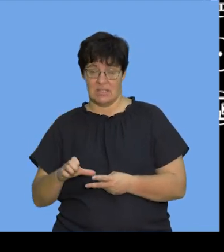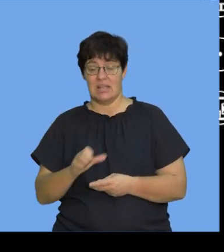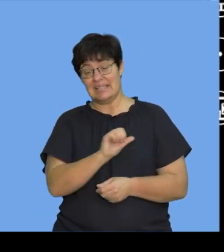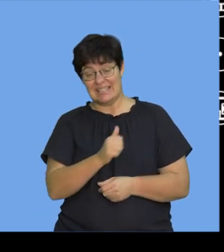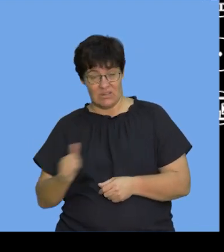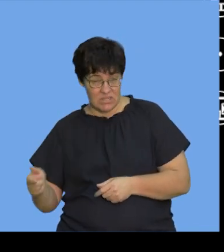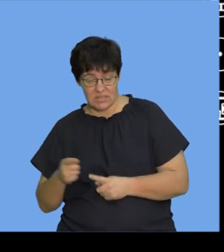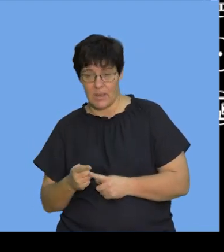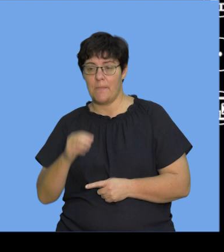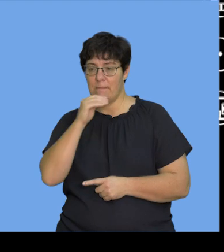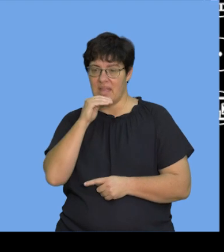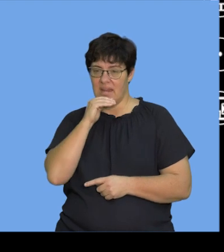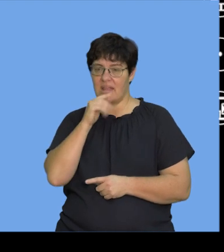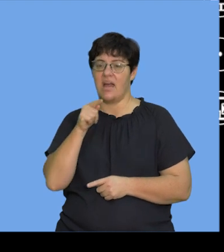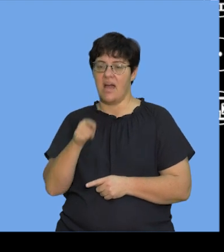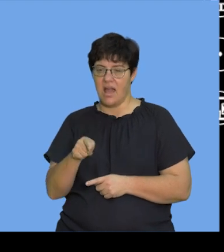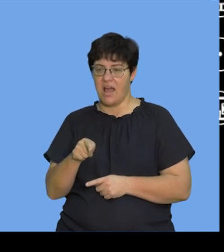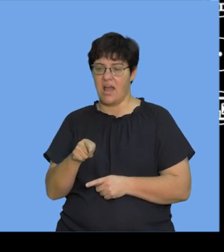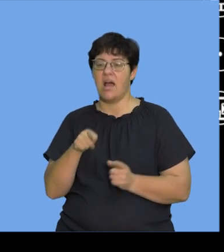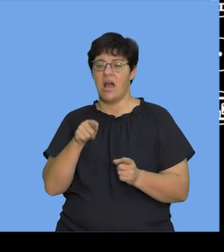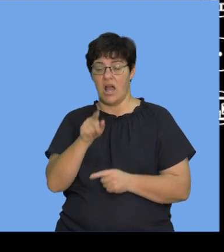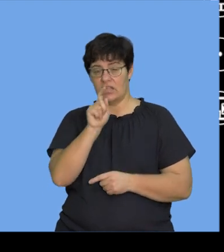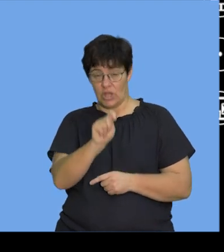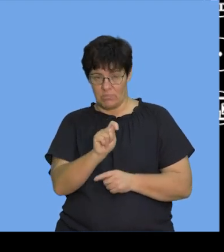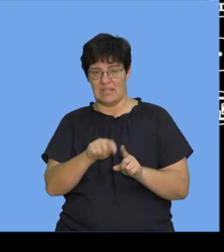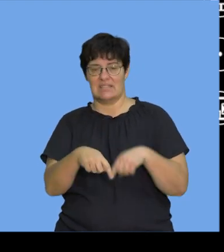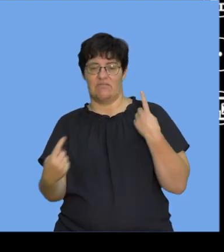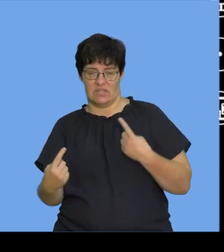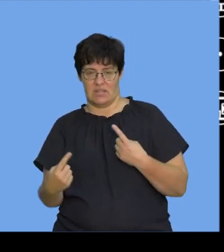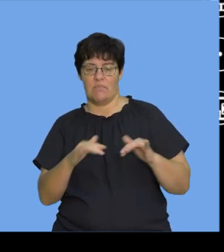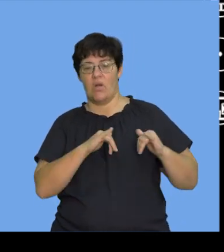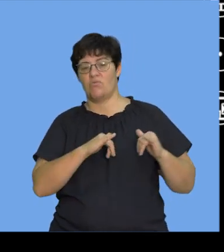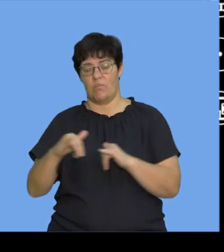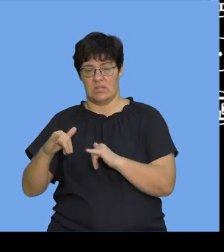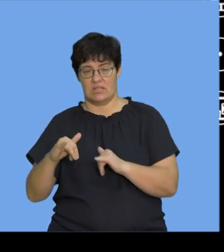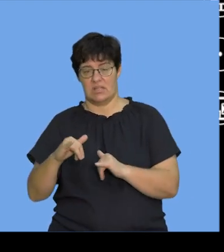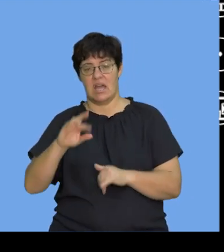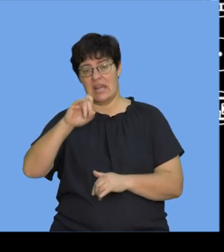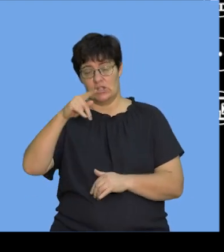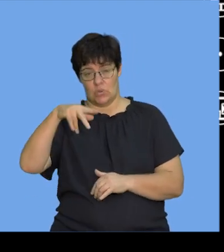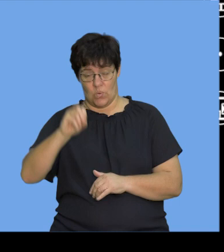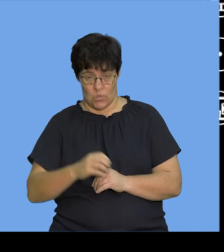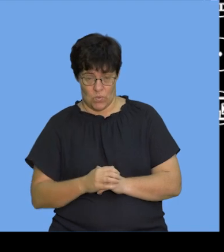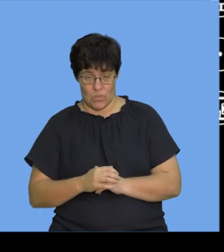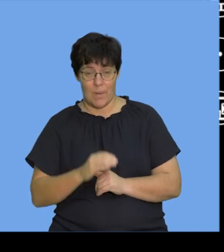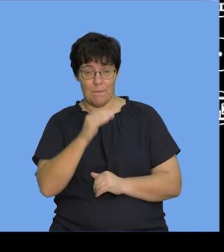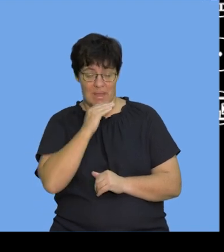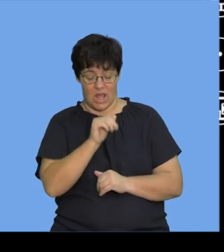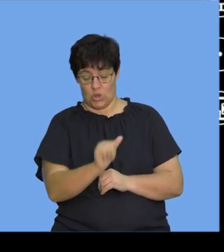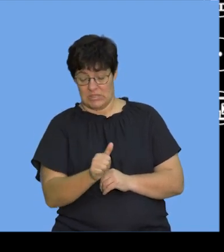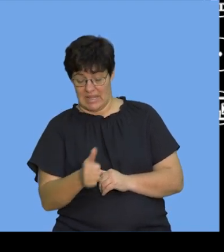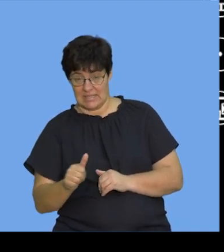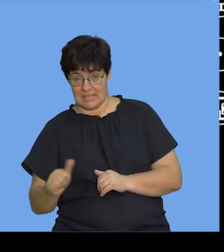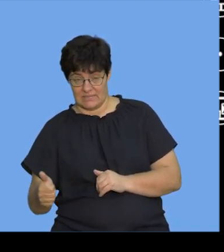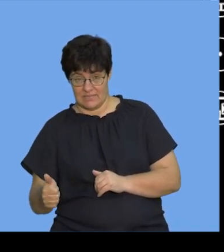the sequence, the terms are differing with what we call the common ratio. Remember, between the consecutive terms, guys. Not